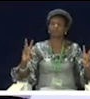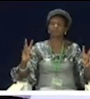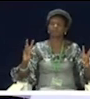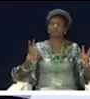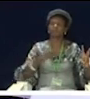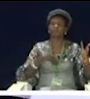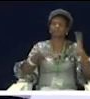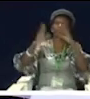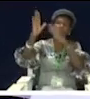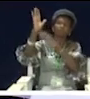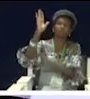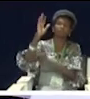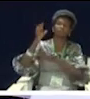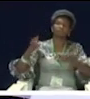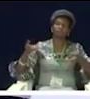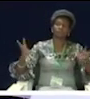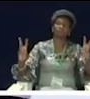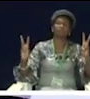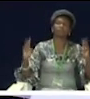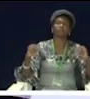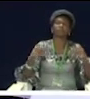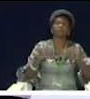and God's way.